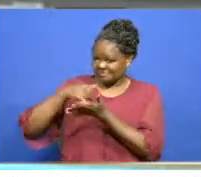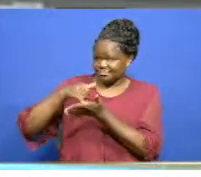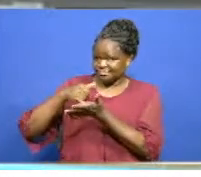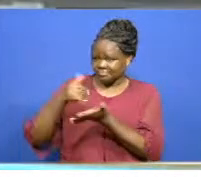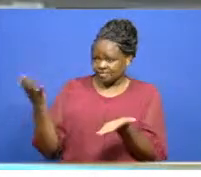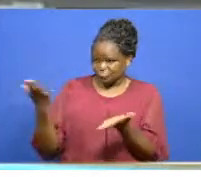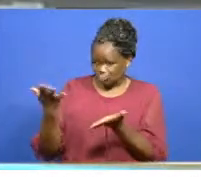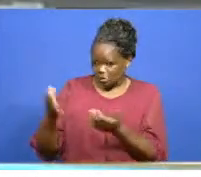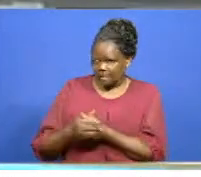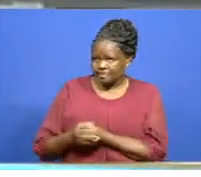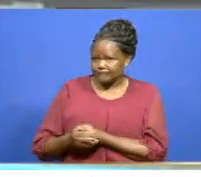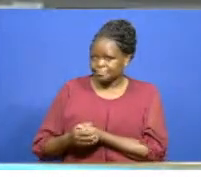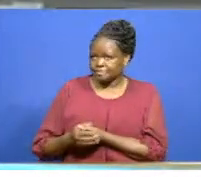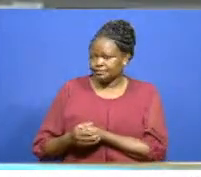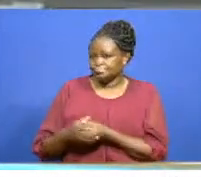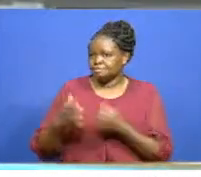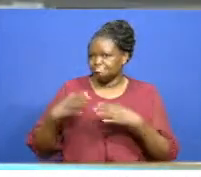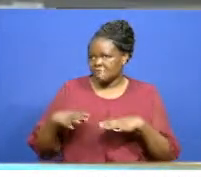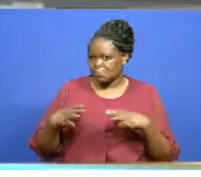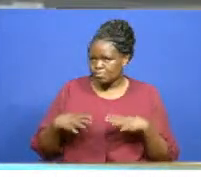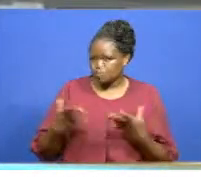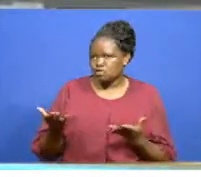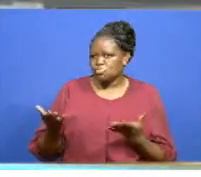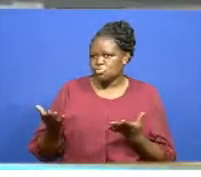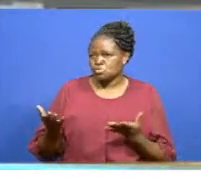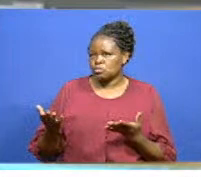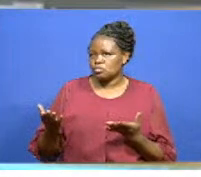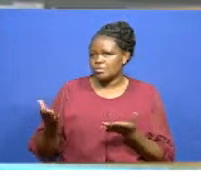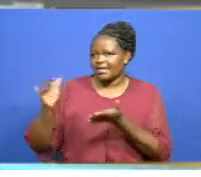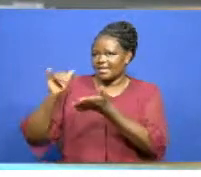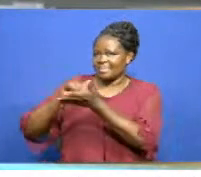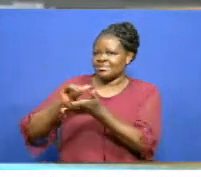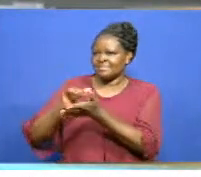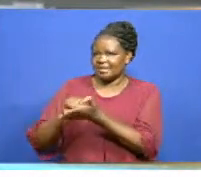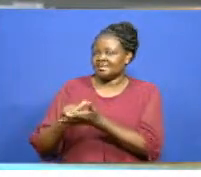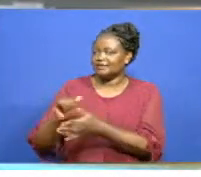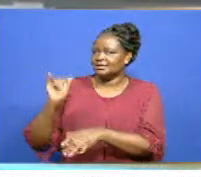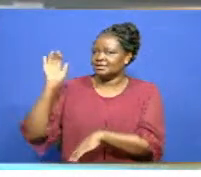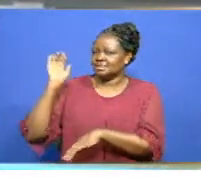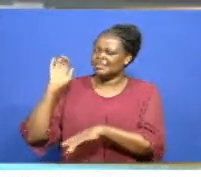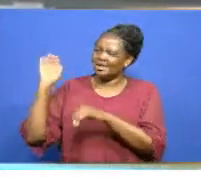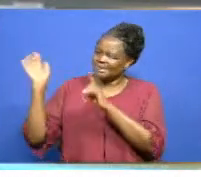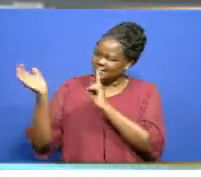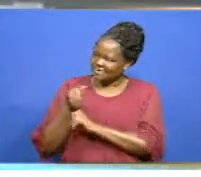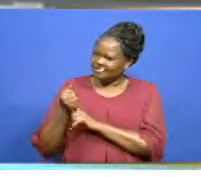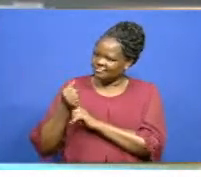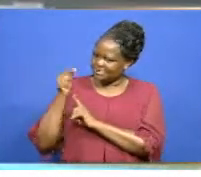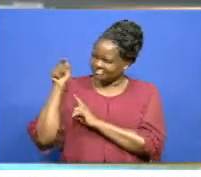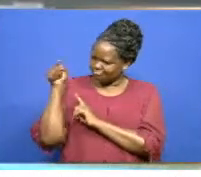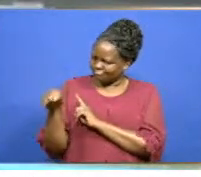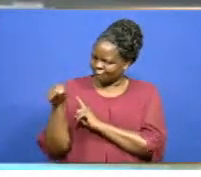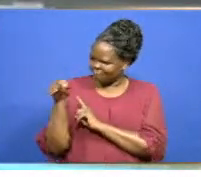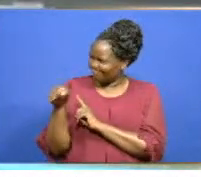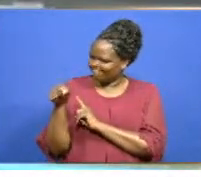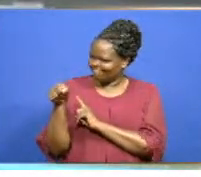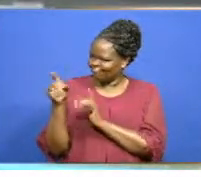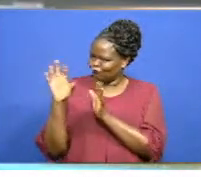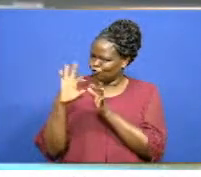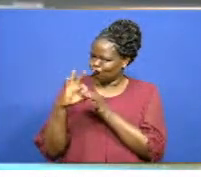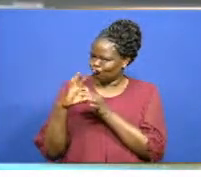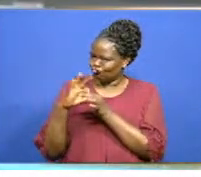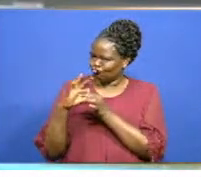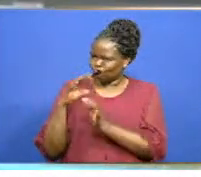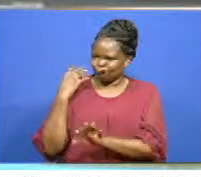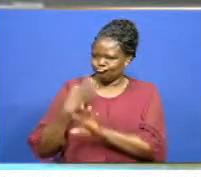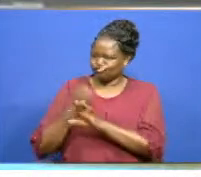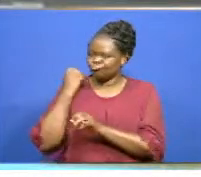within the people, to the extent that achieving it has become very difficult. Achieving